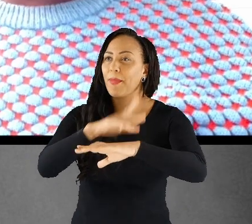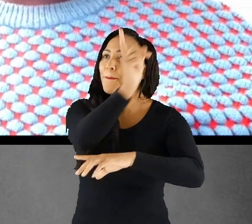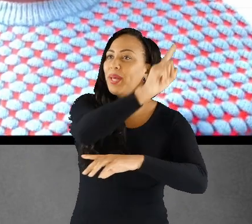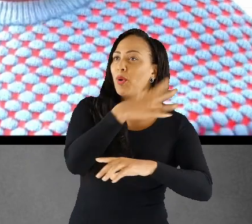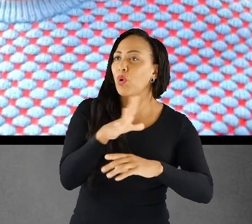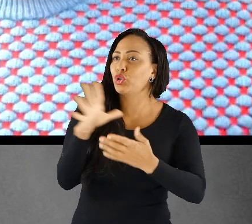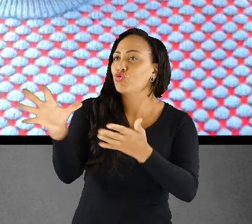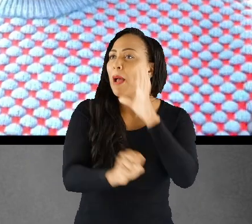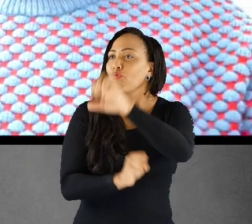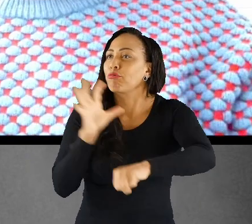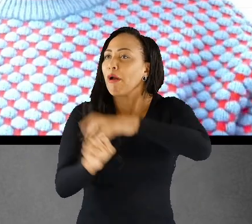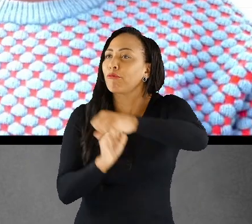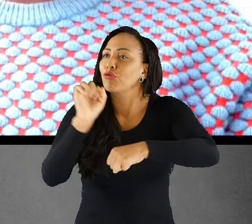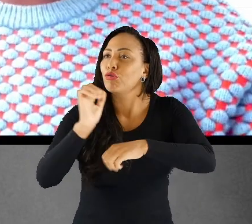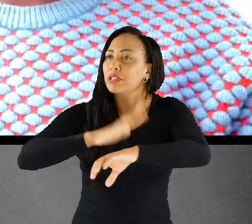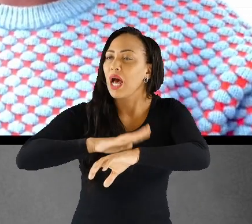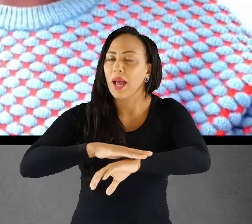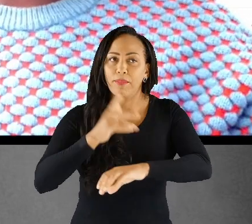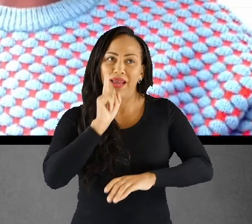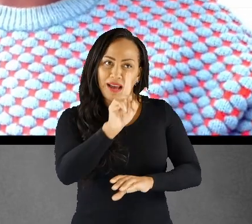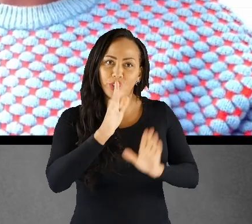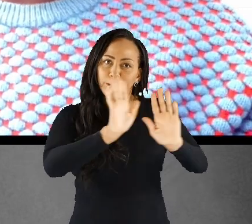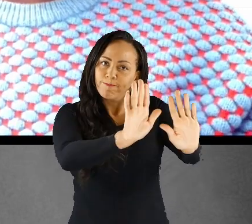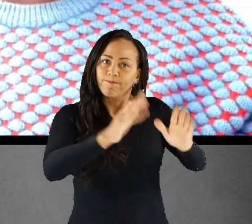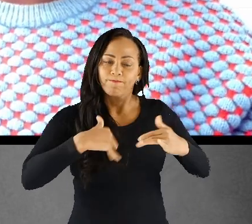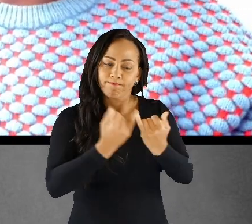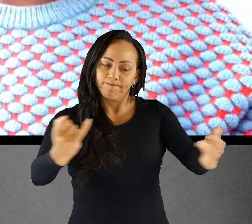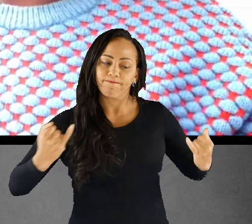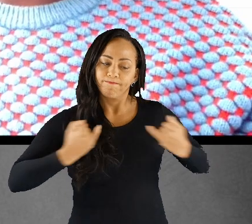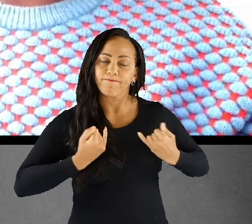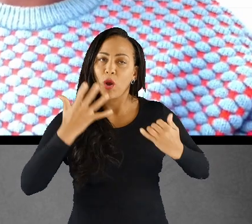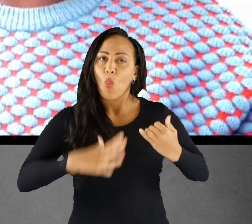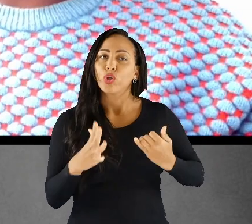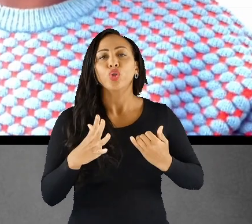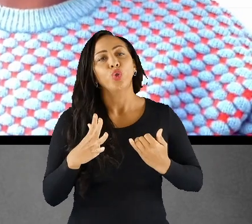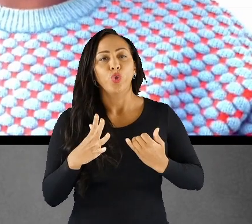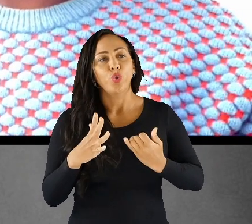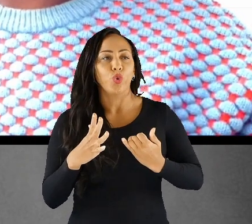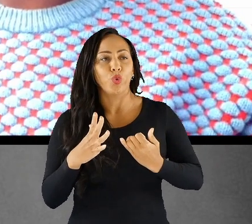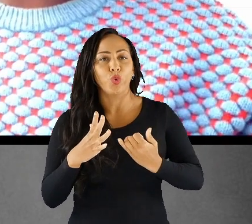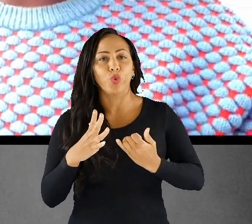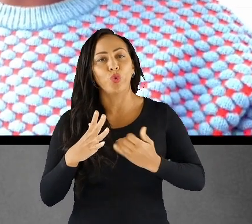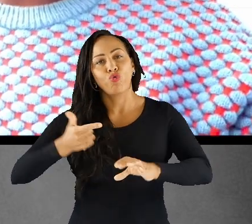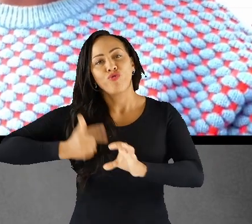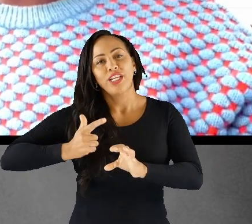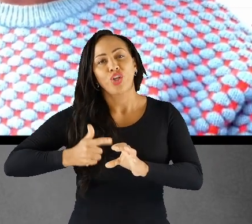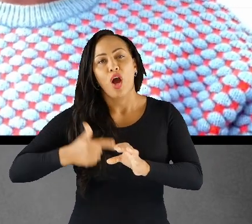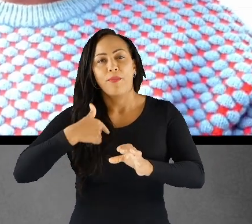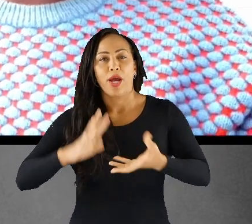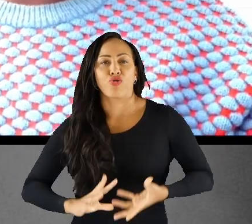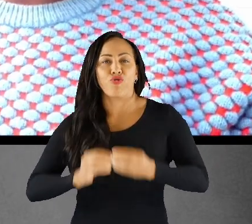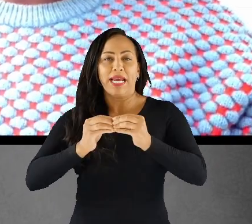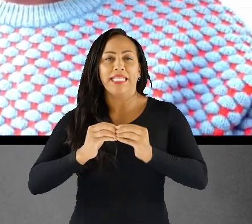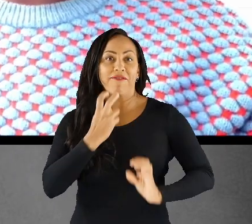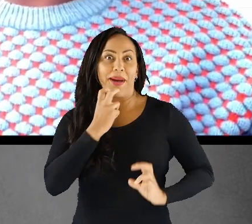in order to kind of recharge that creative battery. But I just wanted to talk a little bit about how you